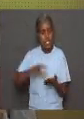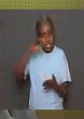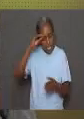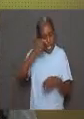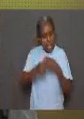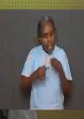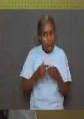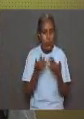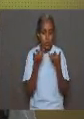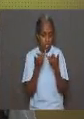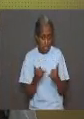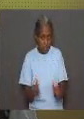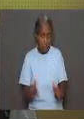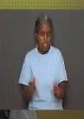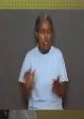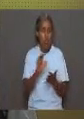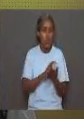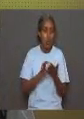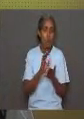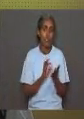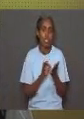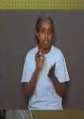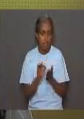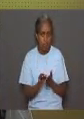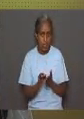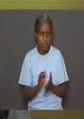about division of complex numbers.